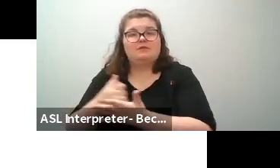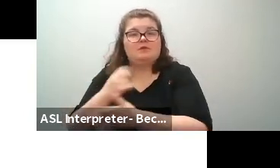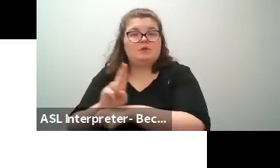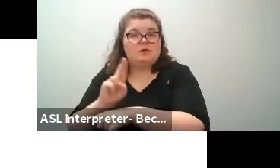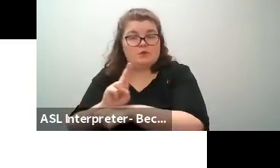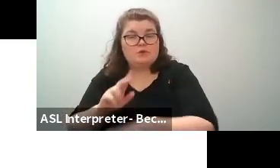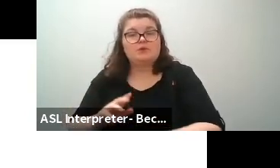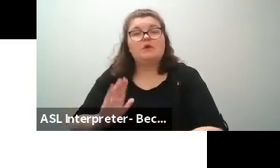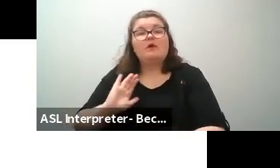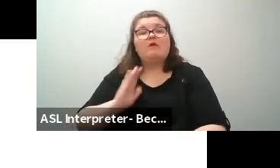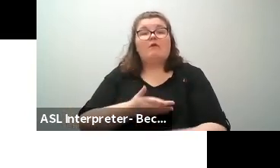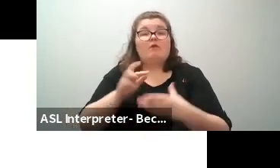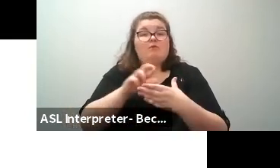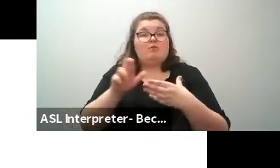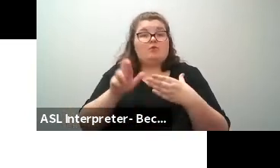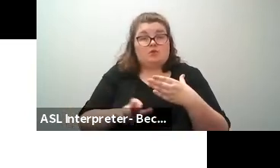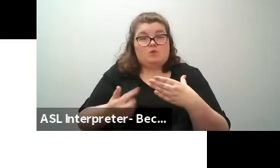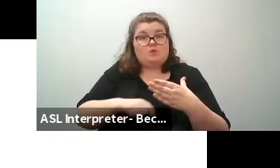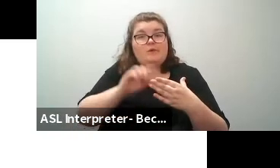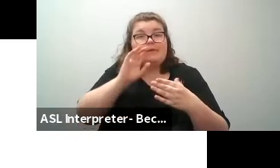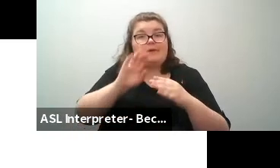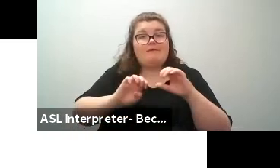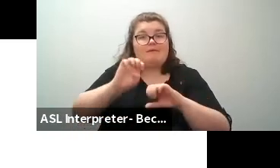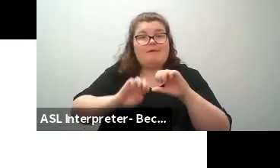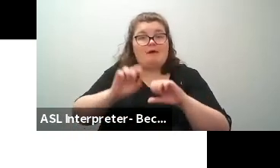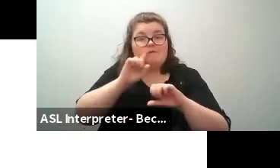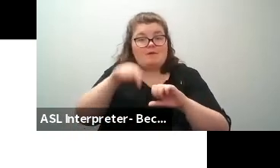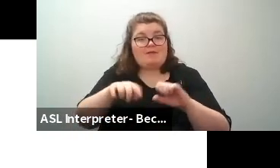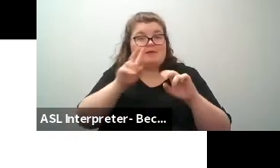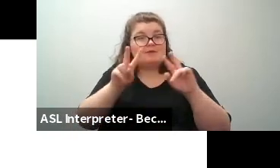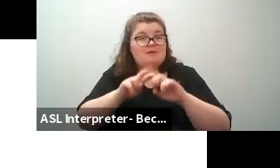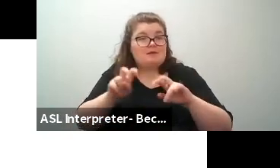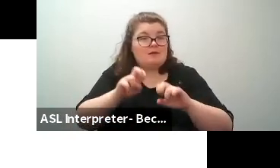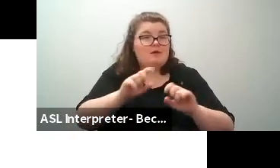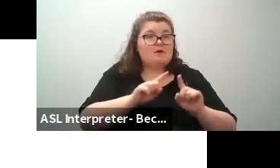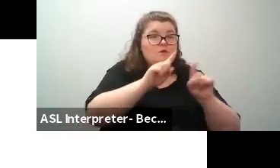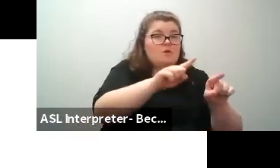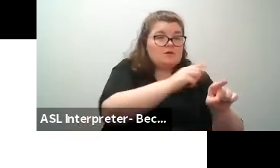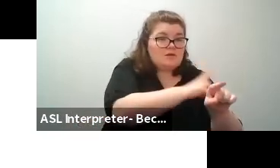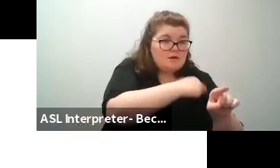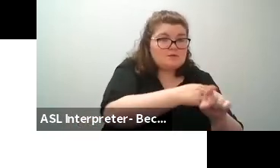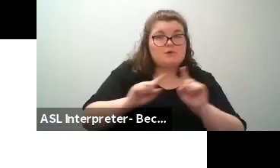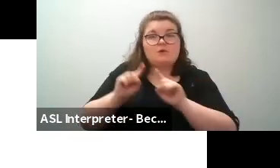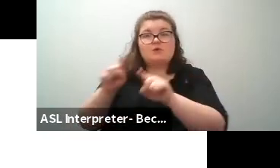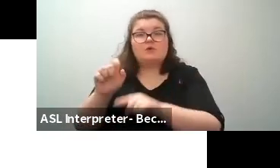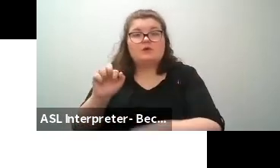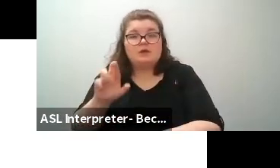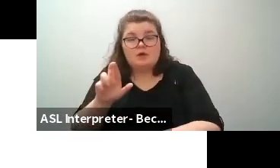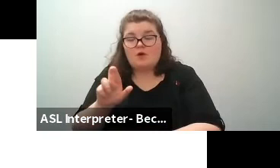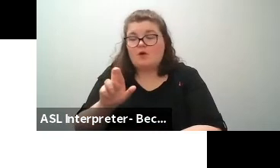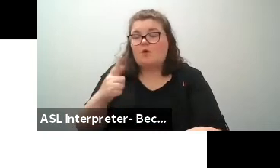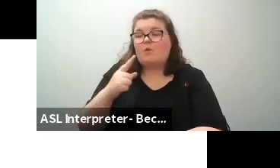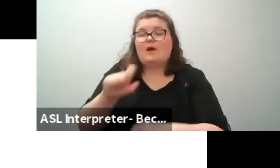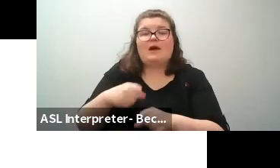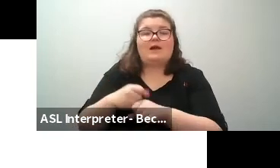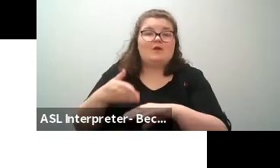measures that we will evaluate in this analysis include ED visits and hospitalizations 365 days following the index ED